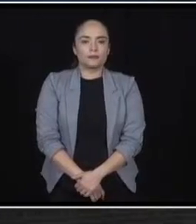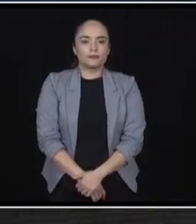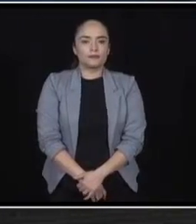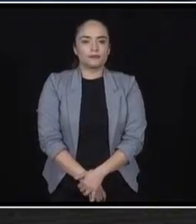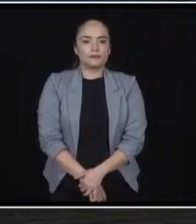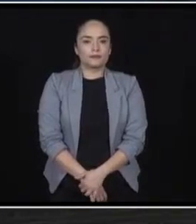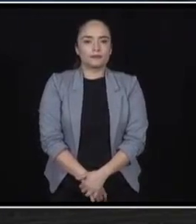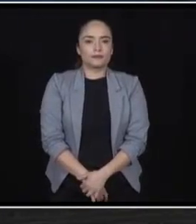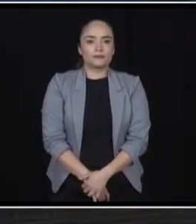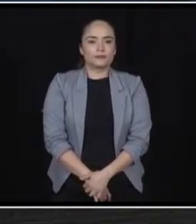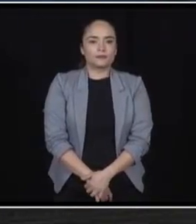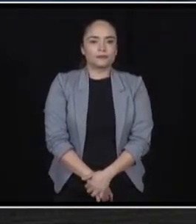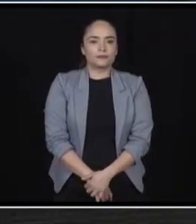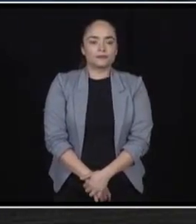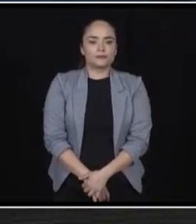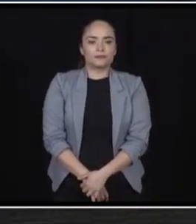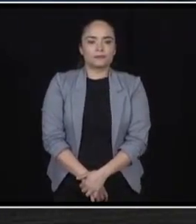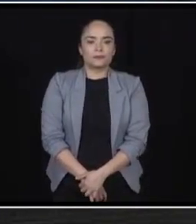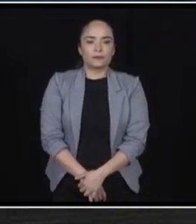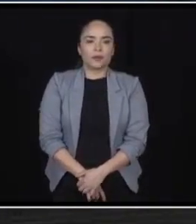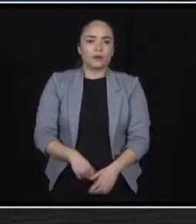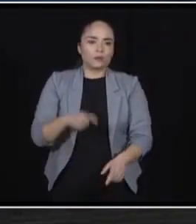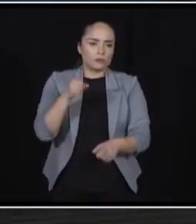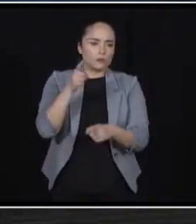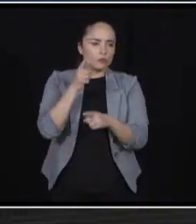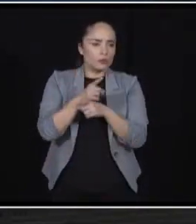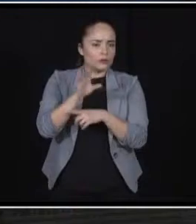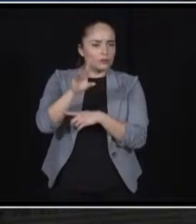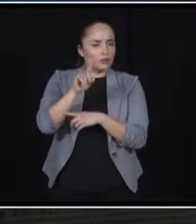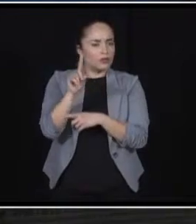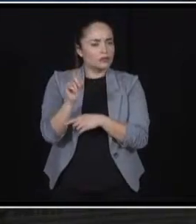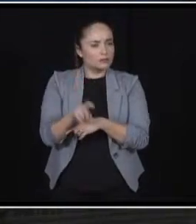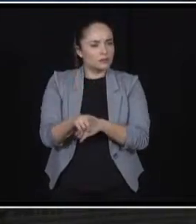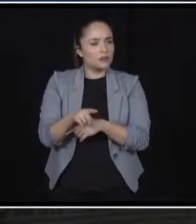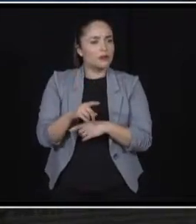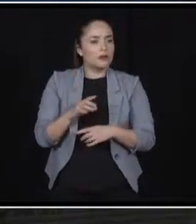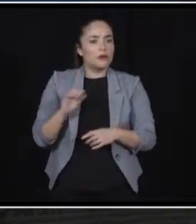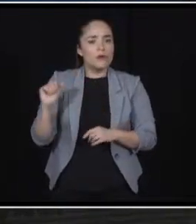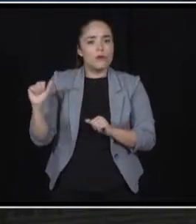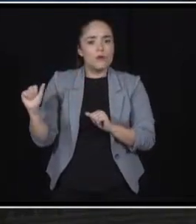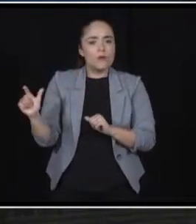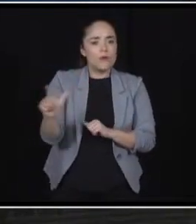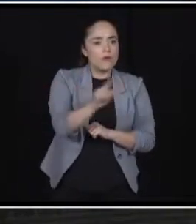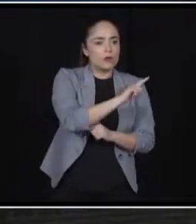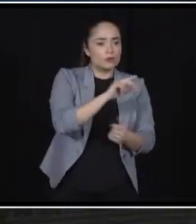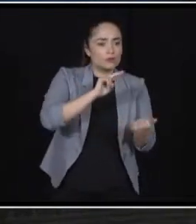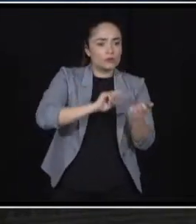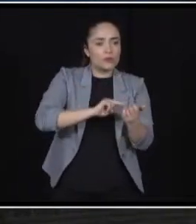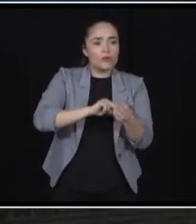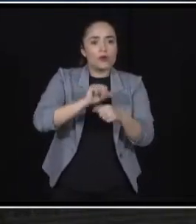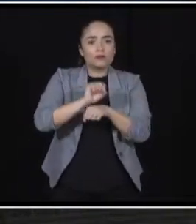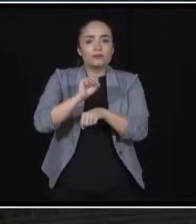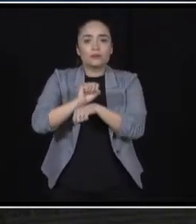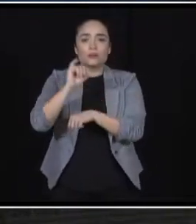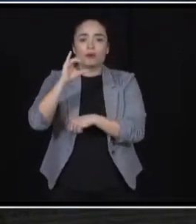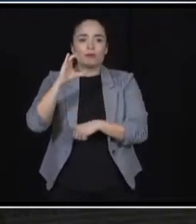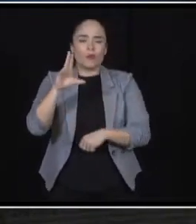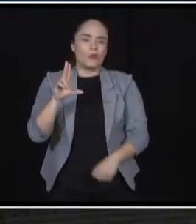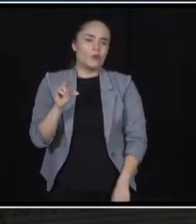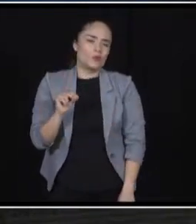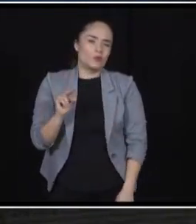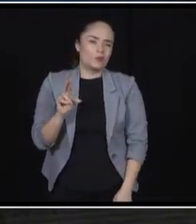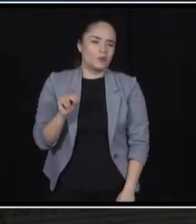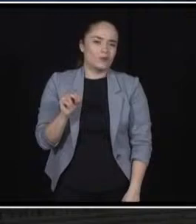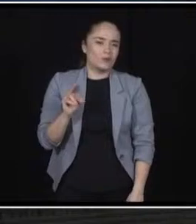Well, you're right, Rob, with your question that not every nurse is an intensive care nurse. There are years of training just working